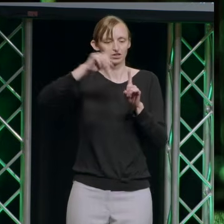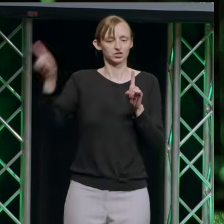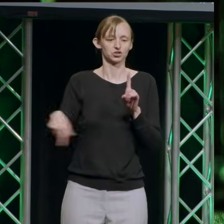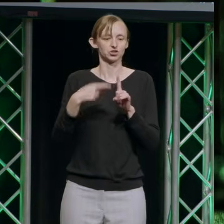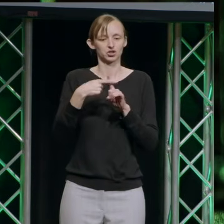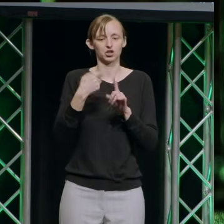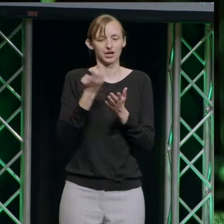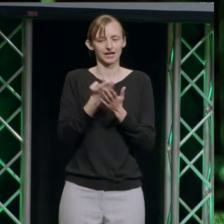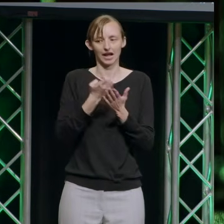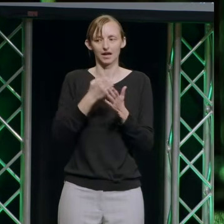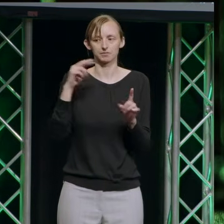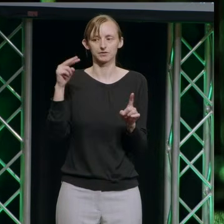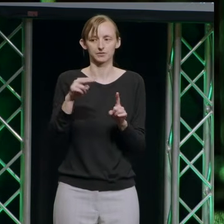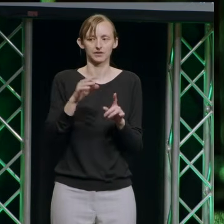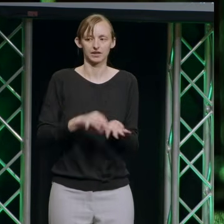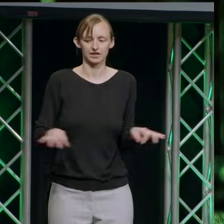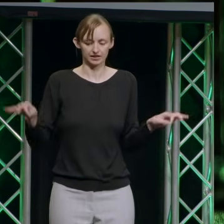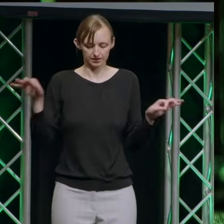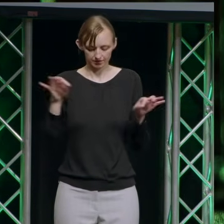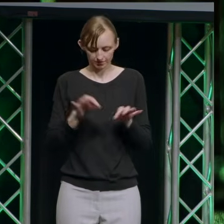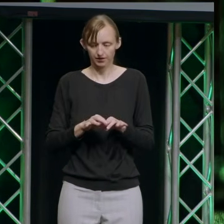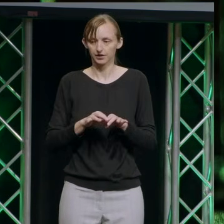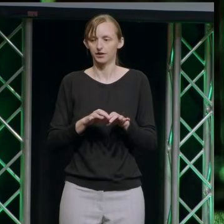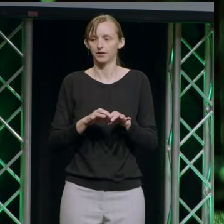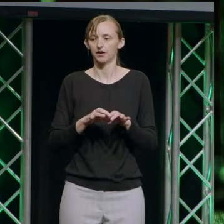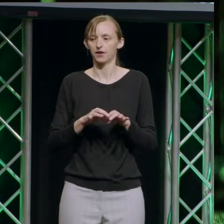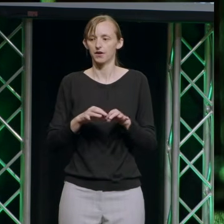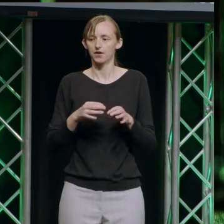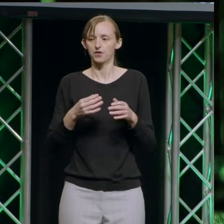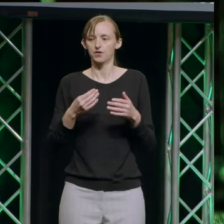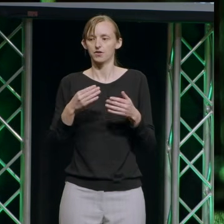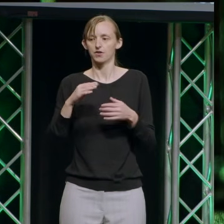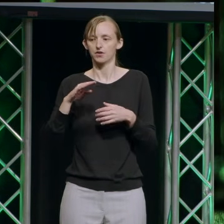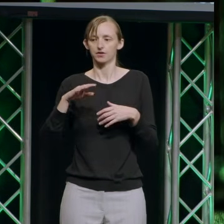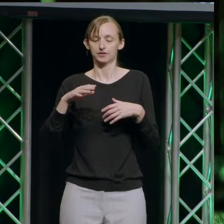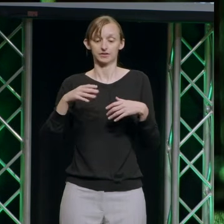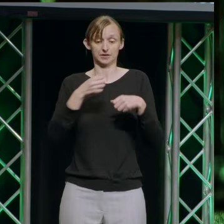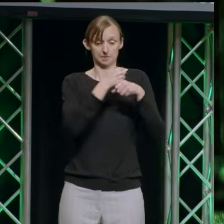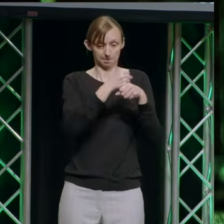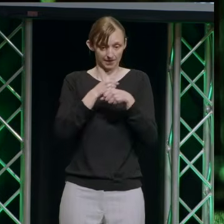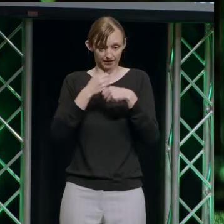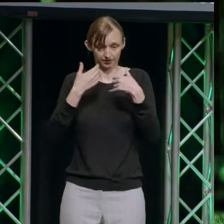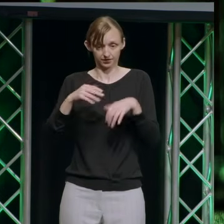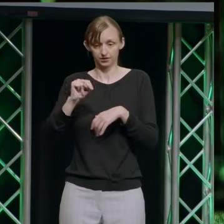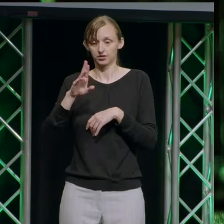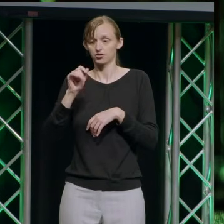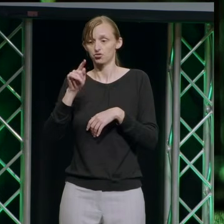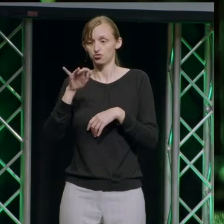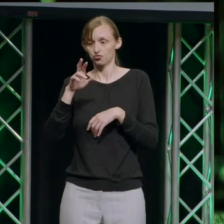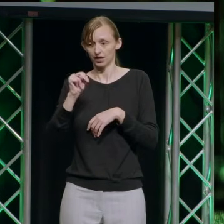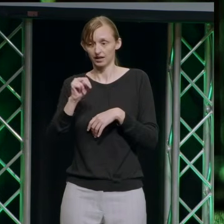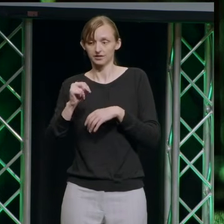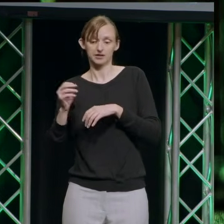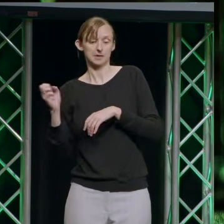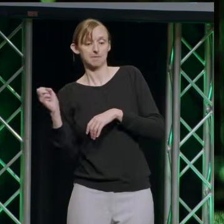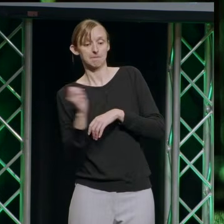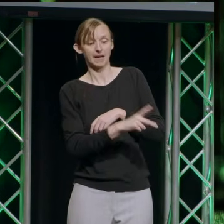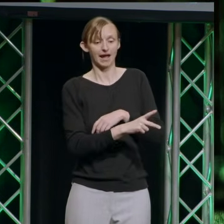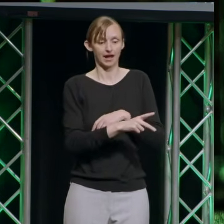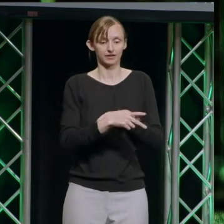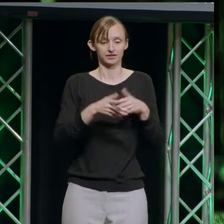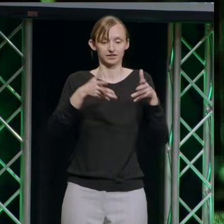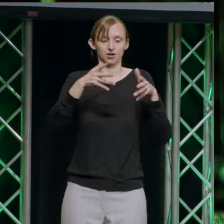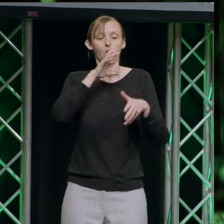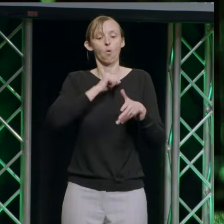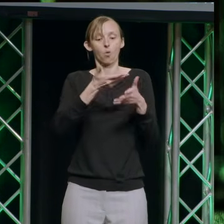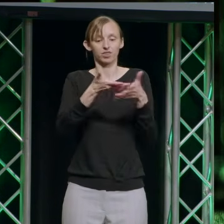perspective, the key to this is to actually return those nutrients to the biocycle. Take-back scheme, really important